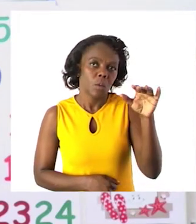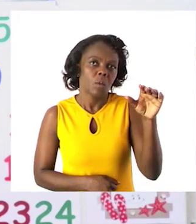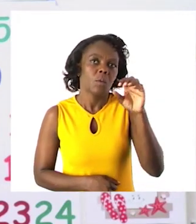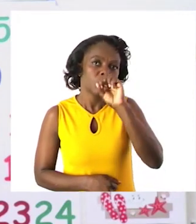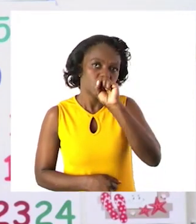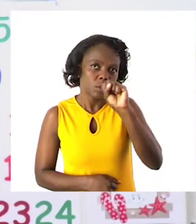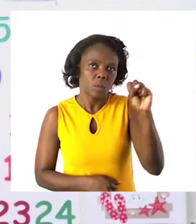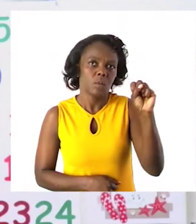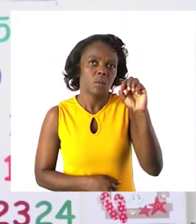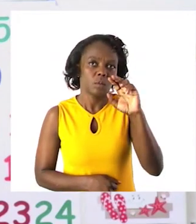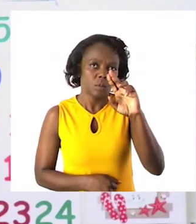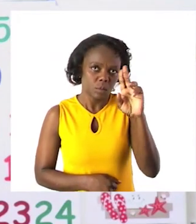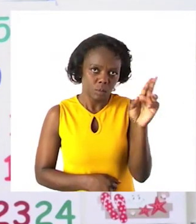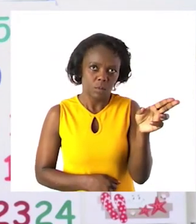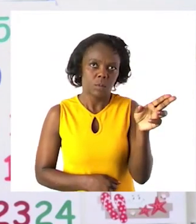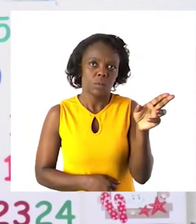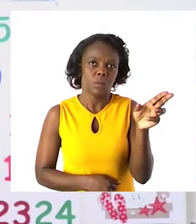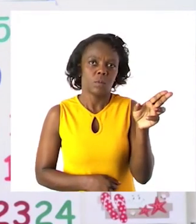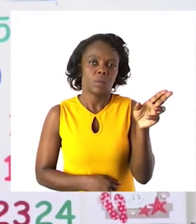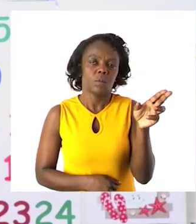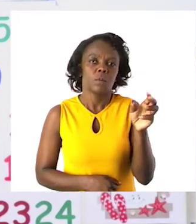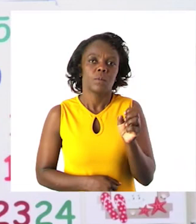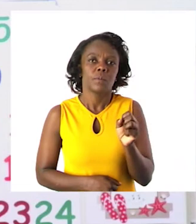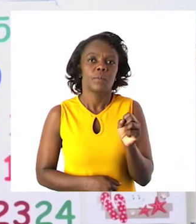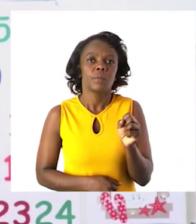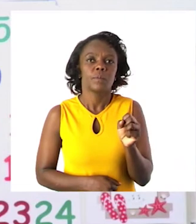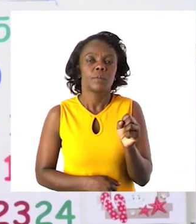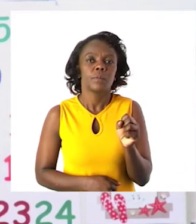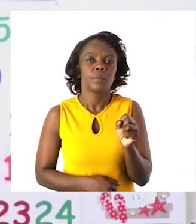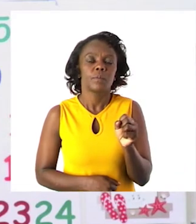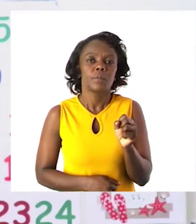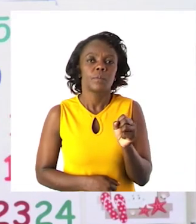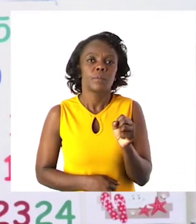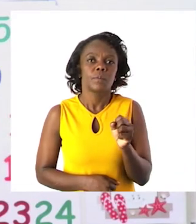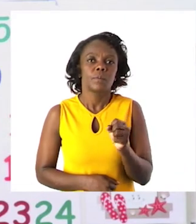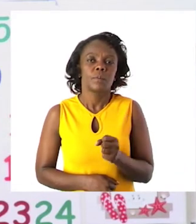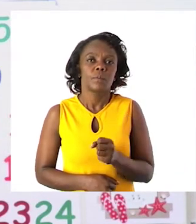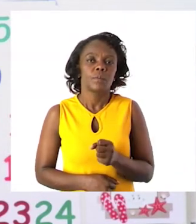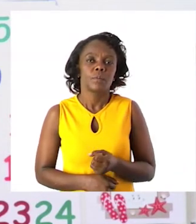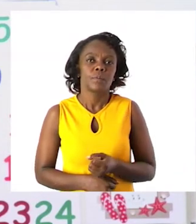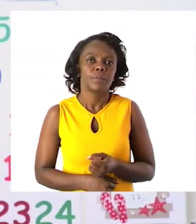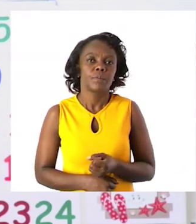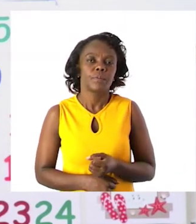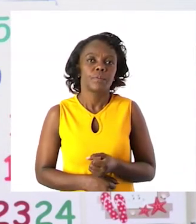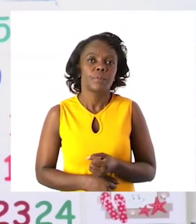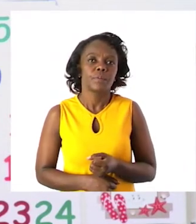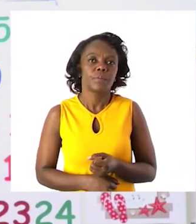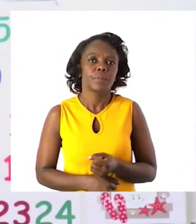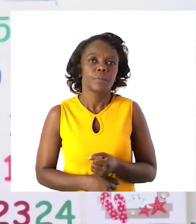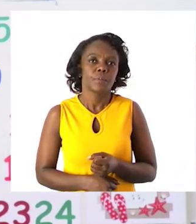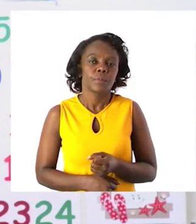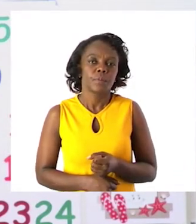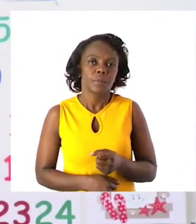this sound, the s and the h. It always confuses us. So today we are going to